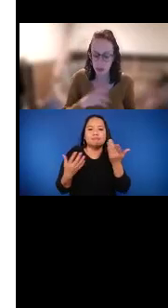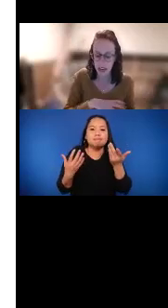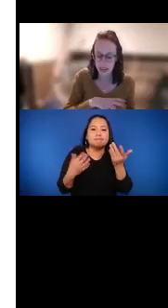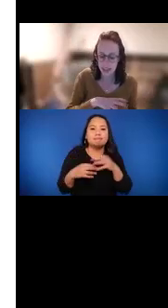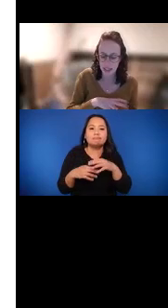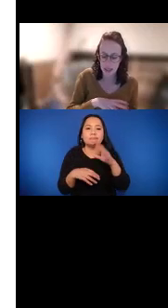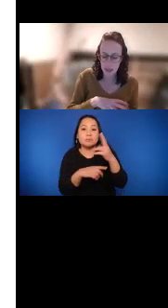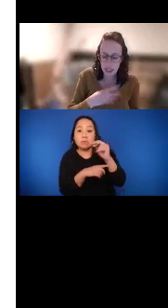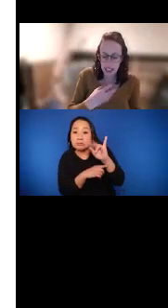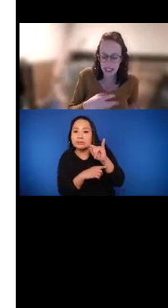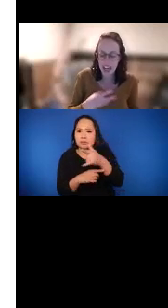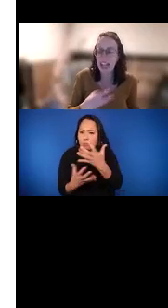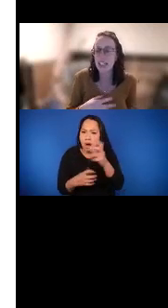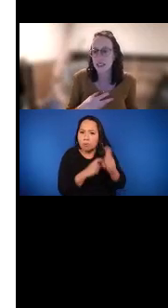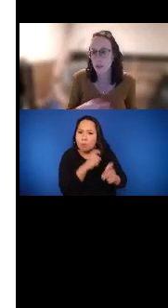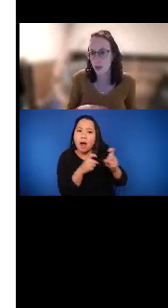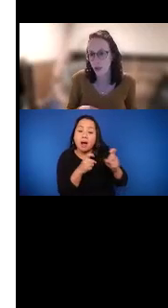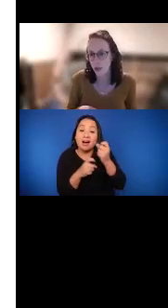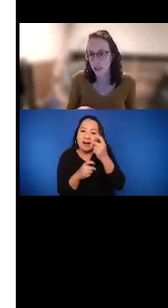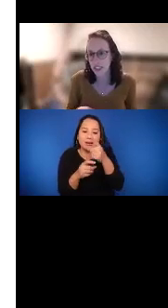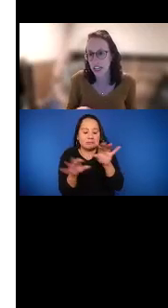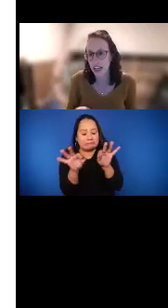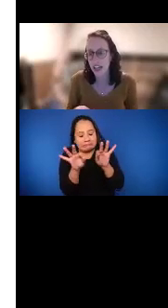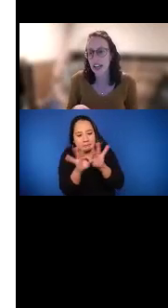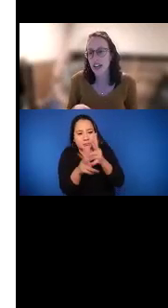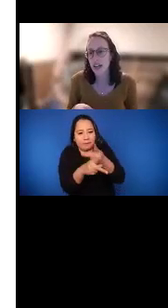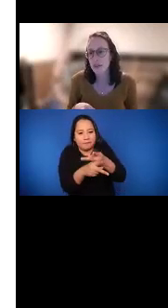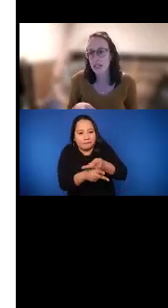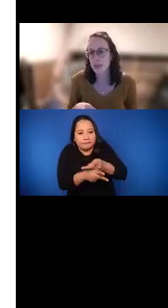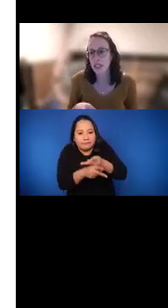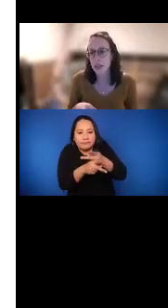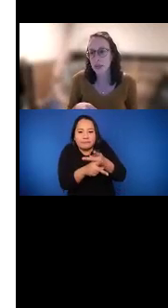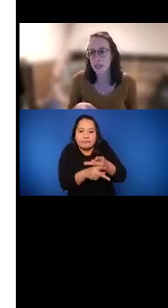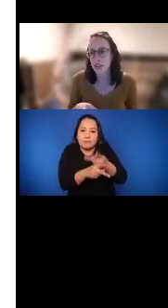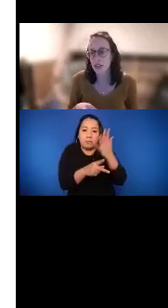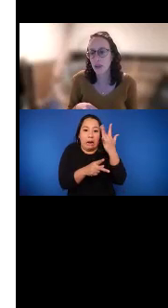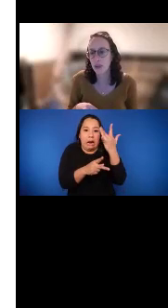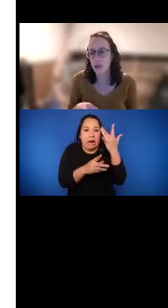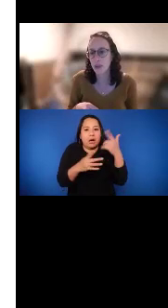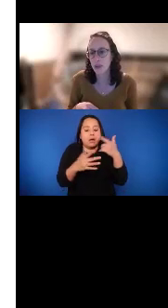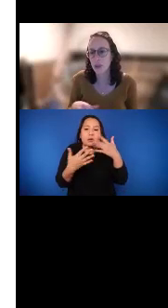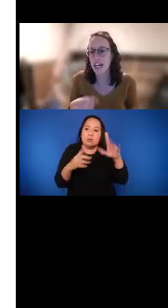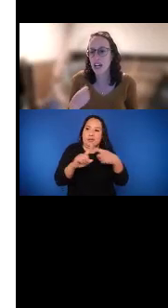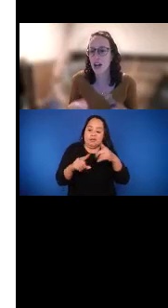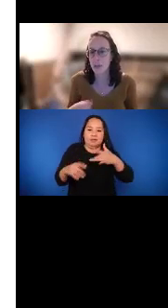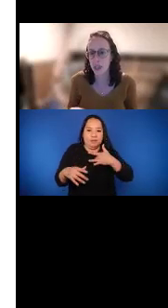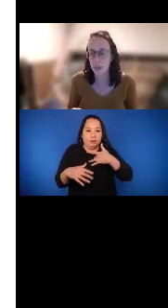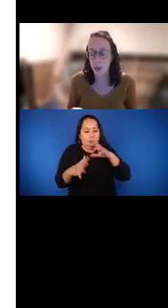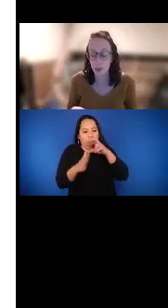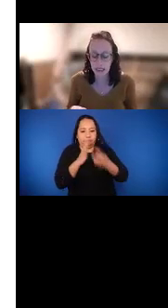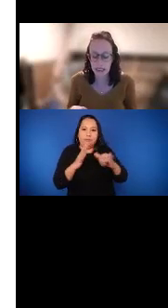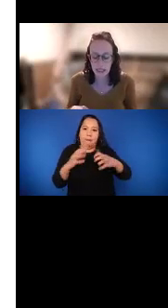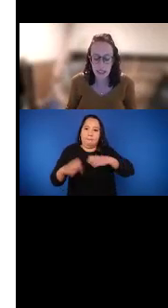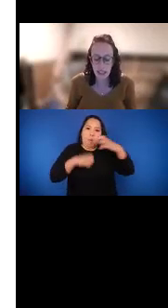again, going back to being in a heightened emotional state. Sometimes, we get caught up